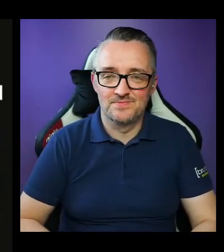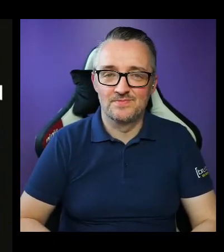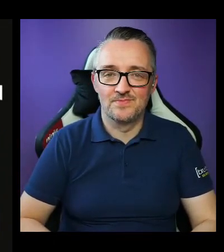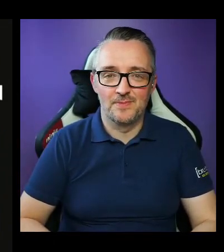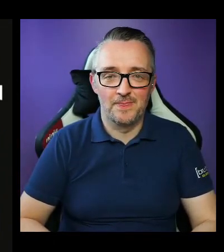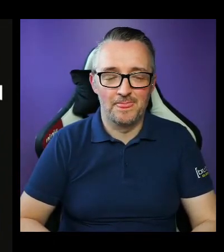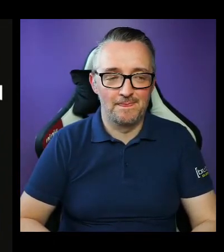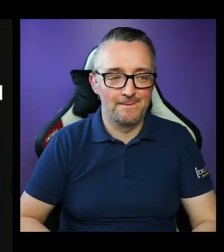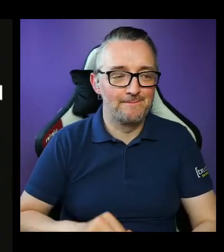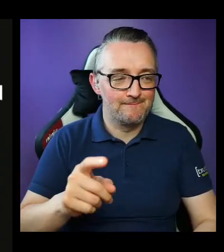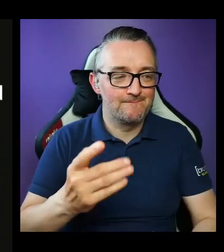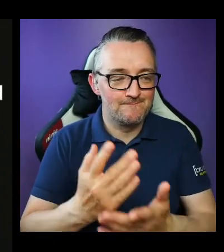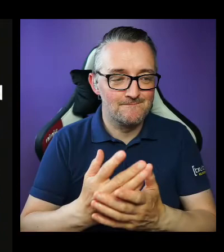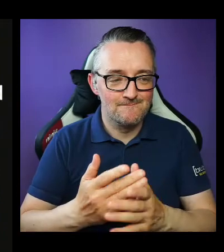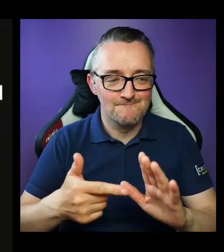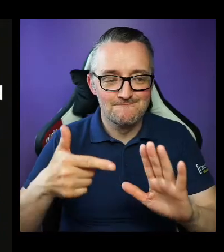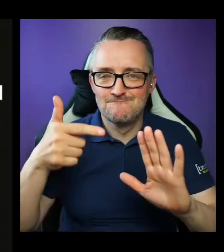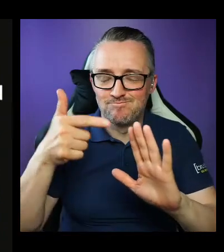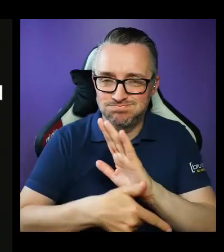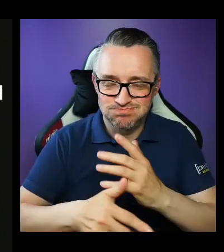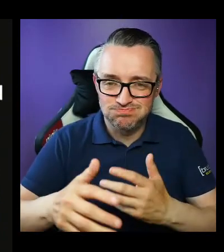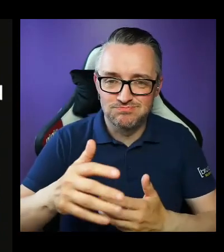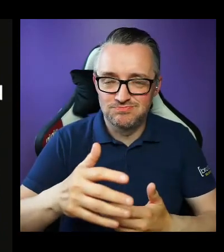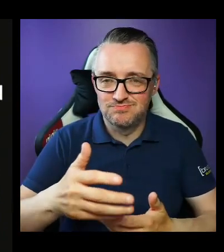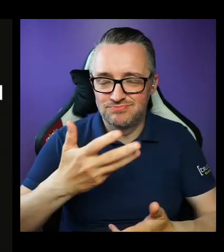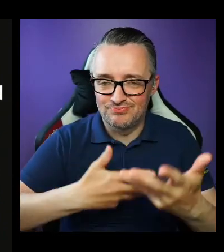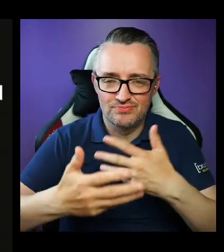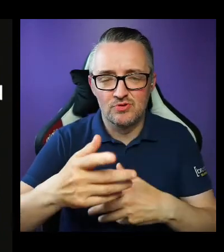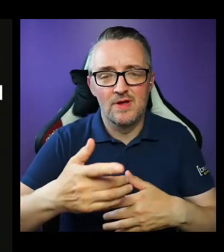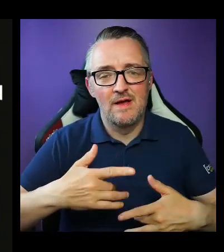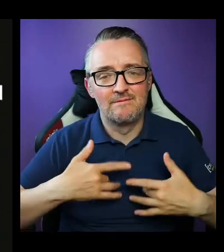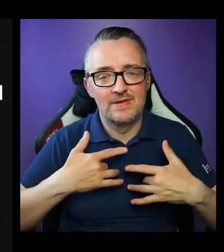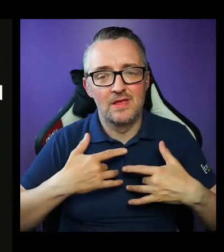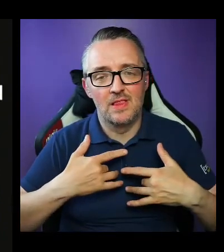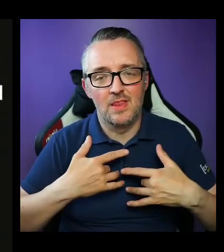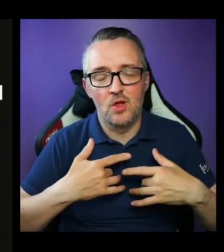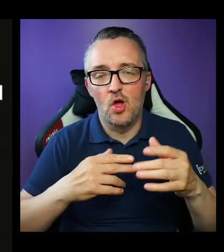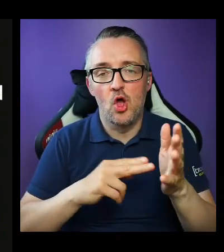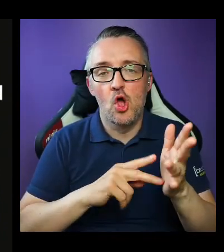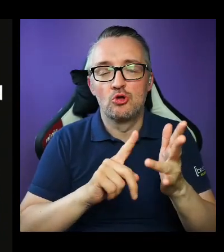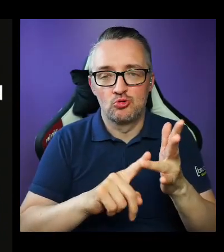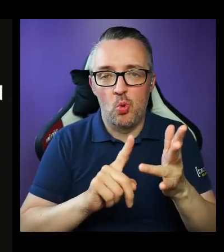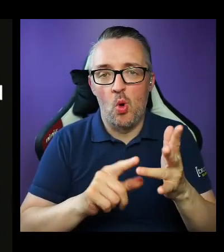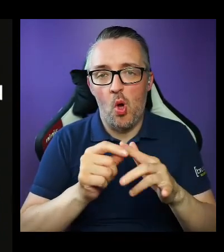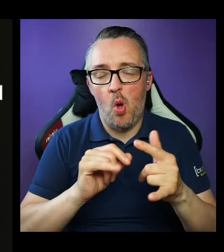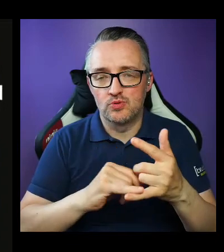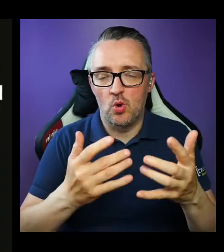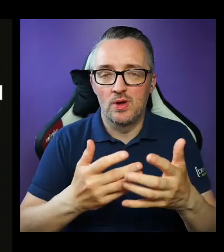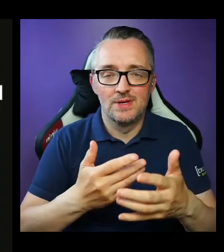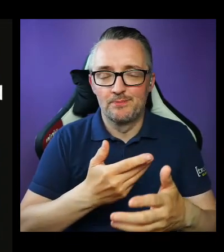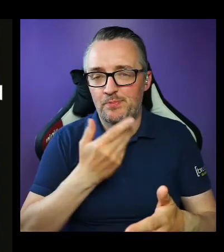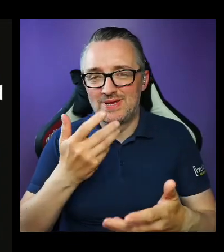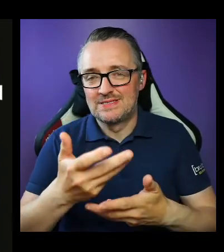Yeah, I think it was fairly comprehensive. So do you think the kind of almost no ops or serverless savings are